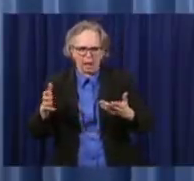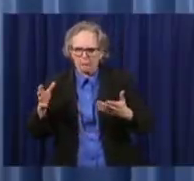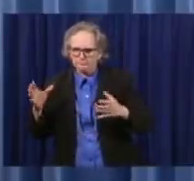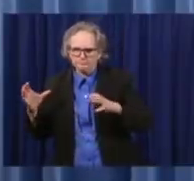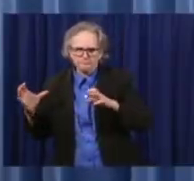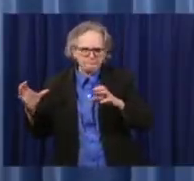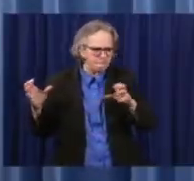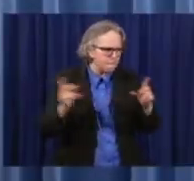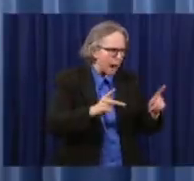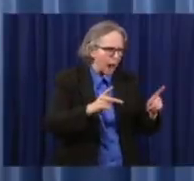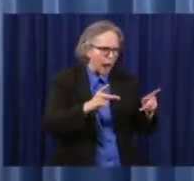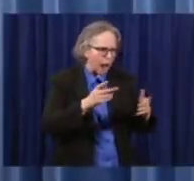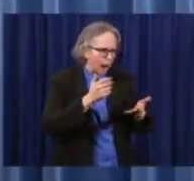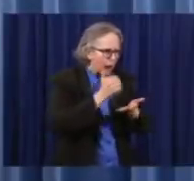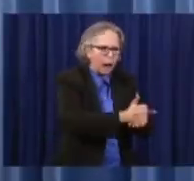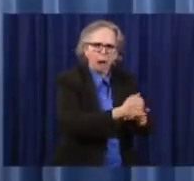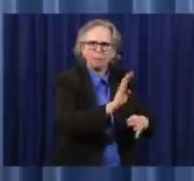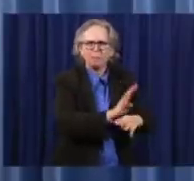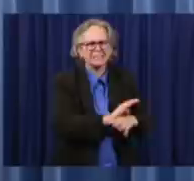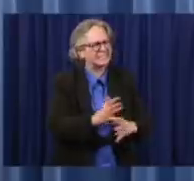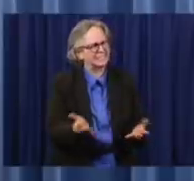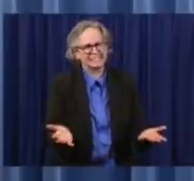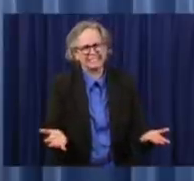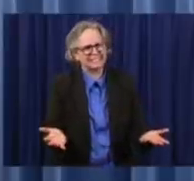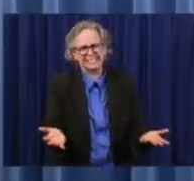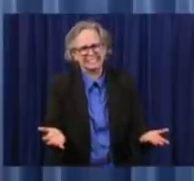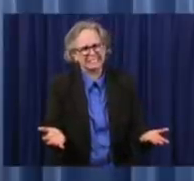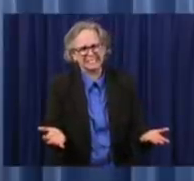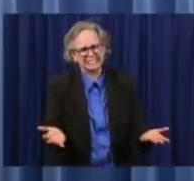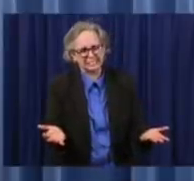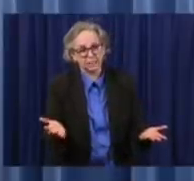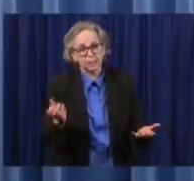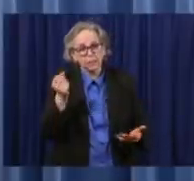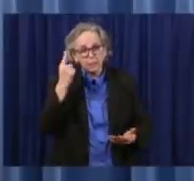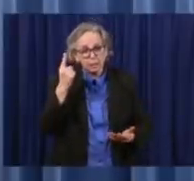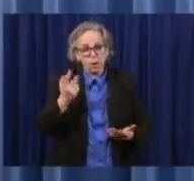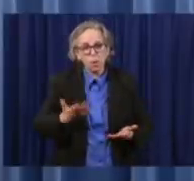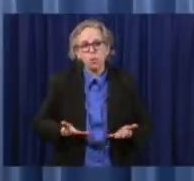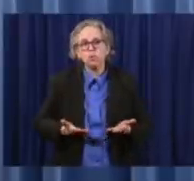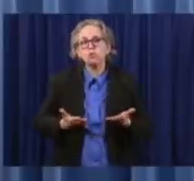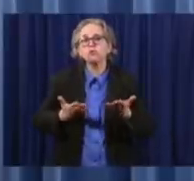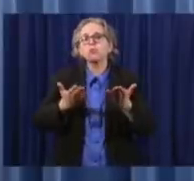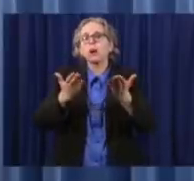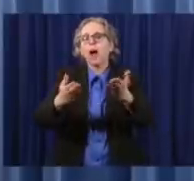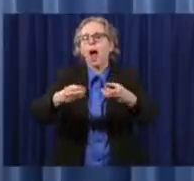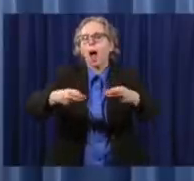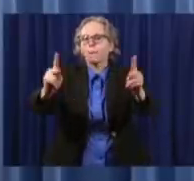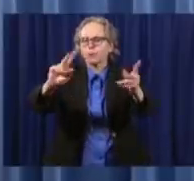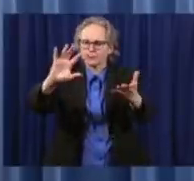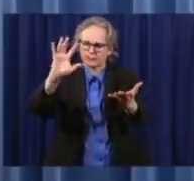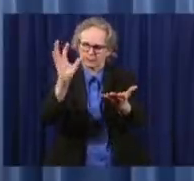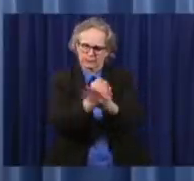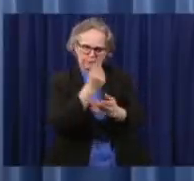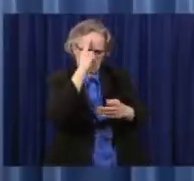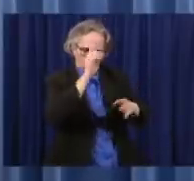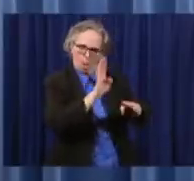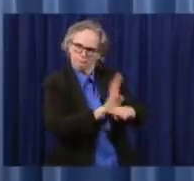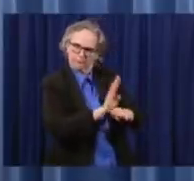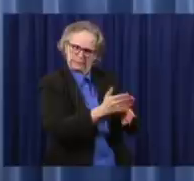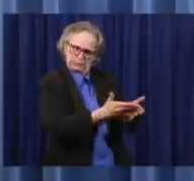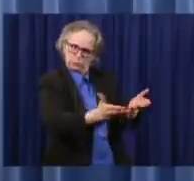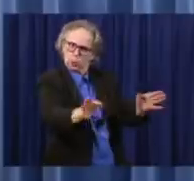businesses a chance to do that. At the same time, we've got to give people the chance to go out. And we are